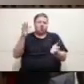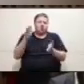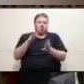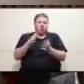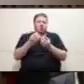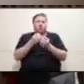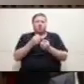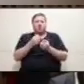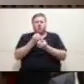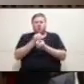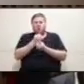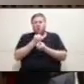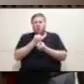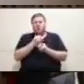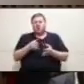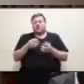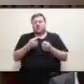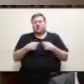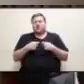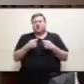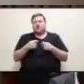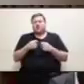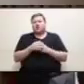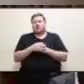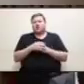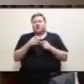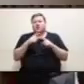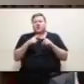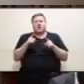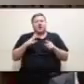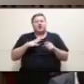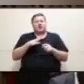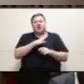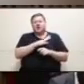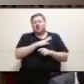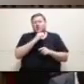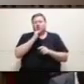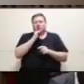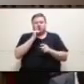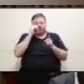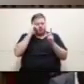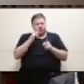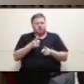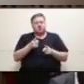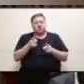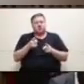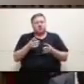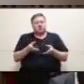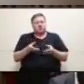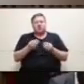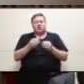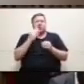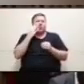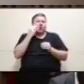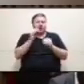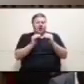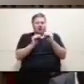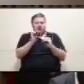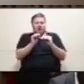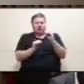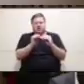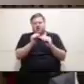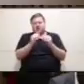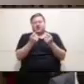fruitless with that amount, we did not actually go to council to seek a resolution. And when we did the adjusted annual financial statements